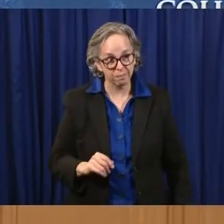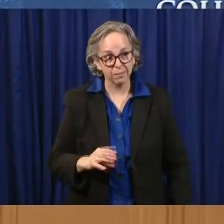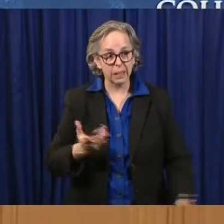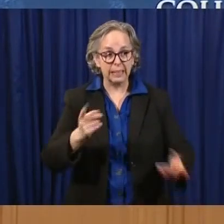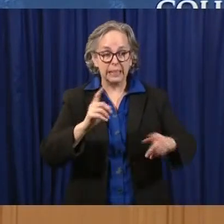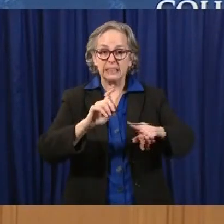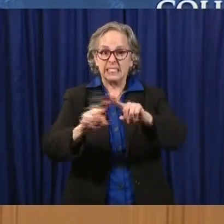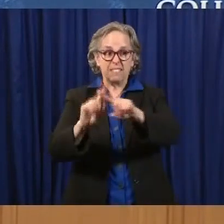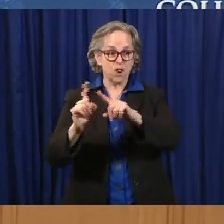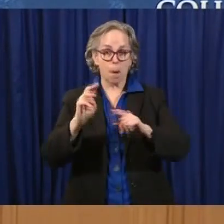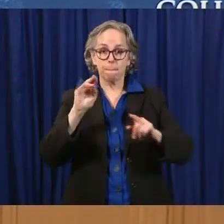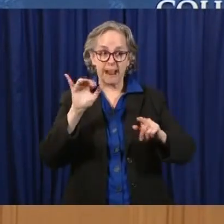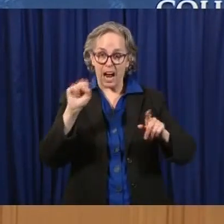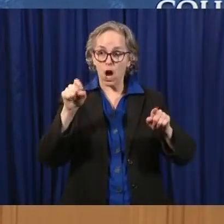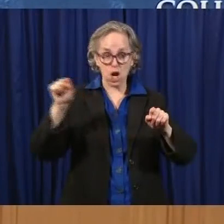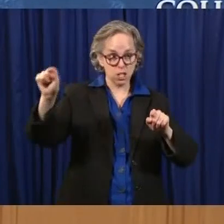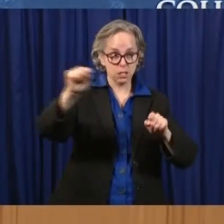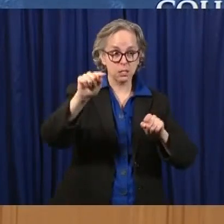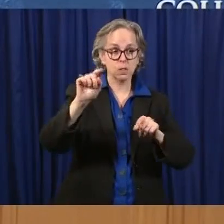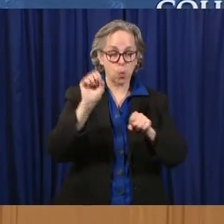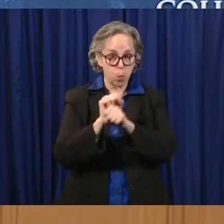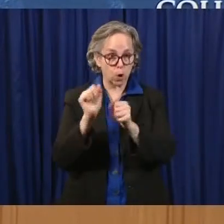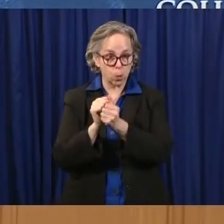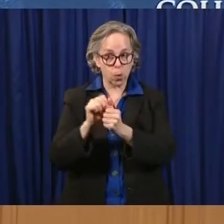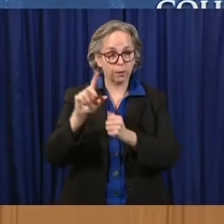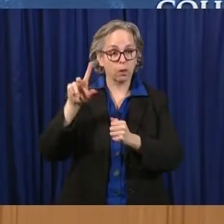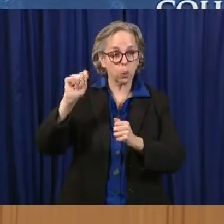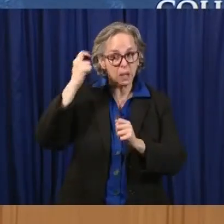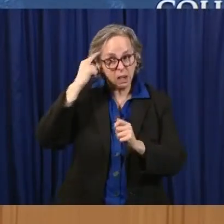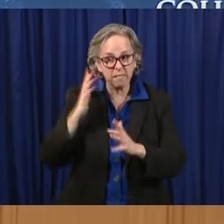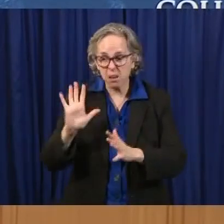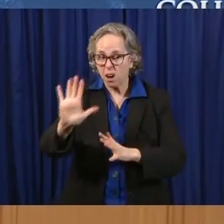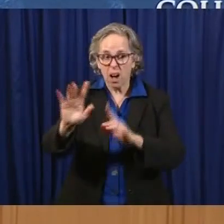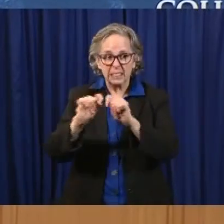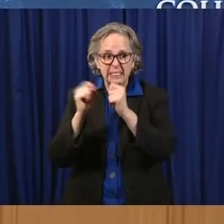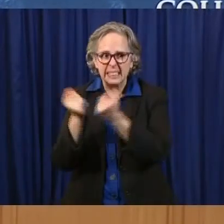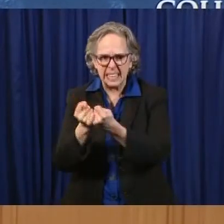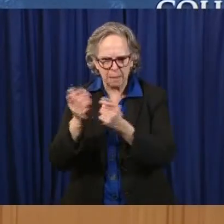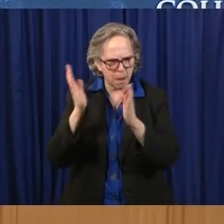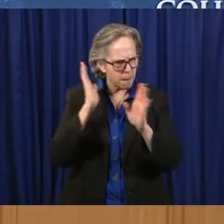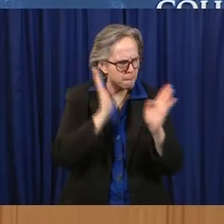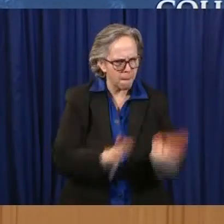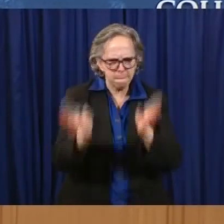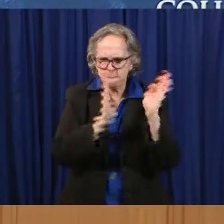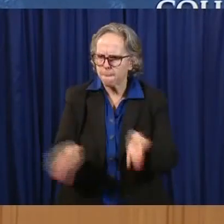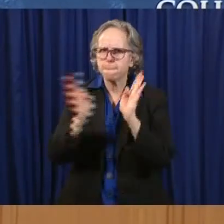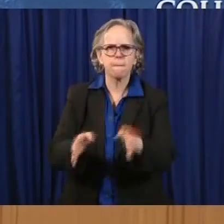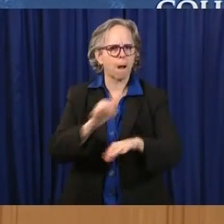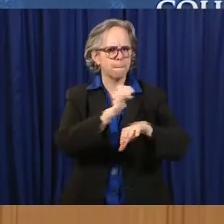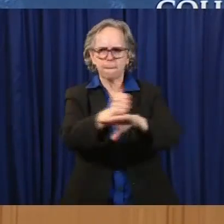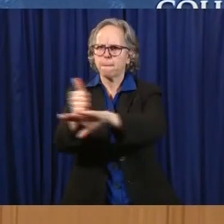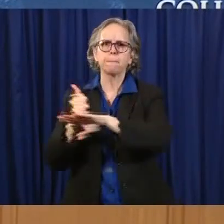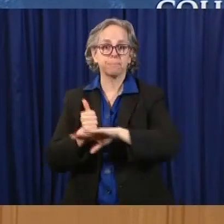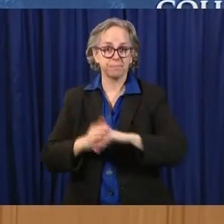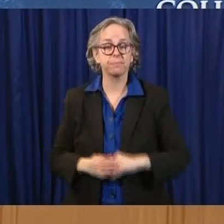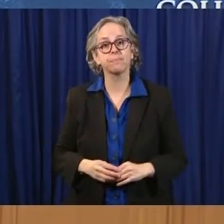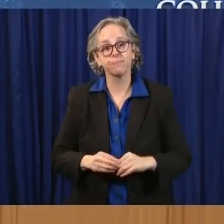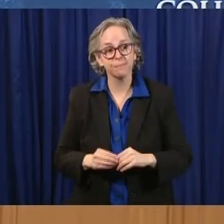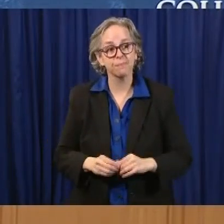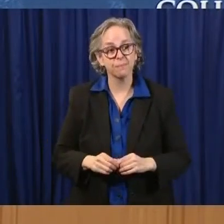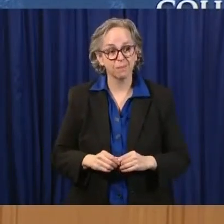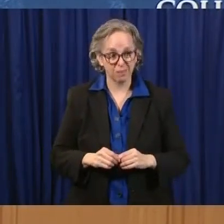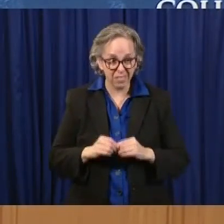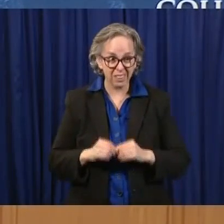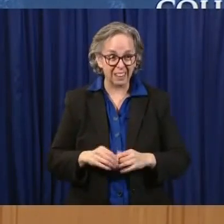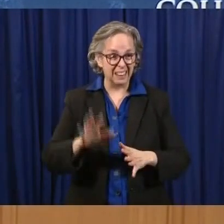set these sites up throughout the state. You know, one thing that we have been reminded of during this crisis is